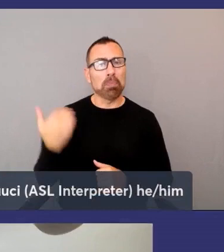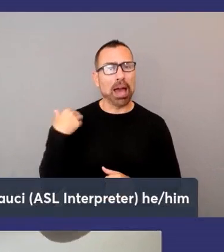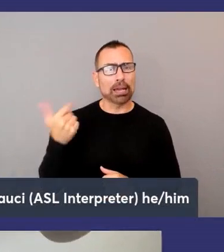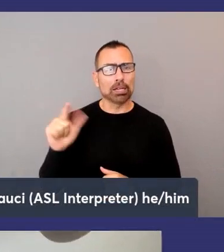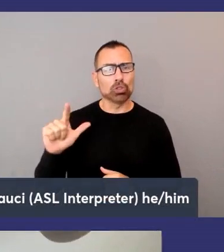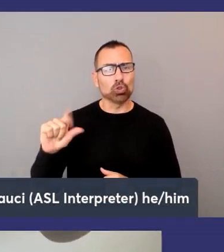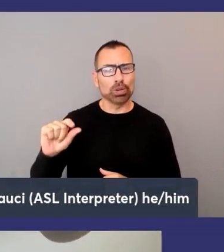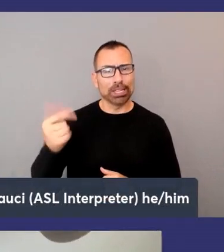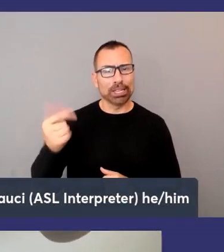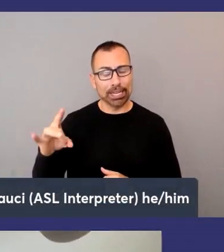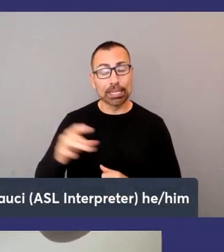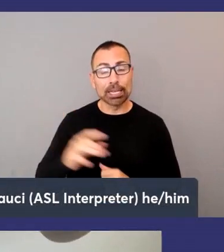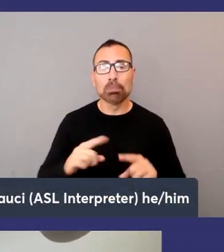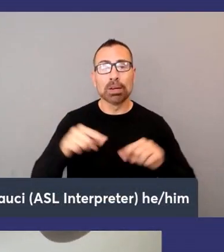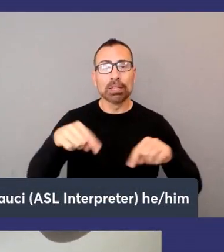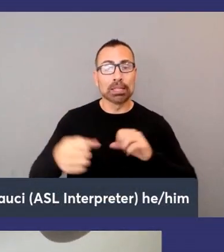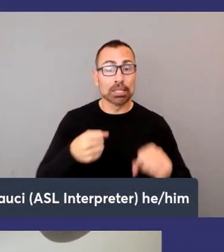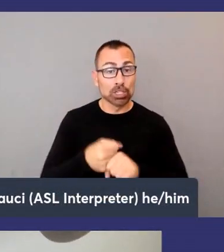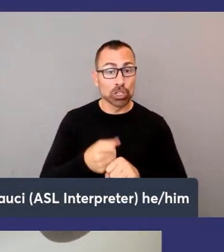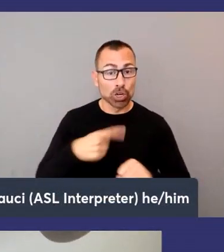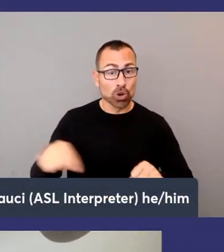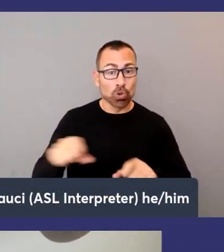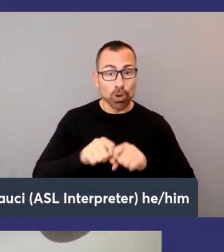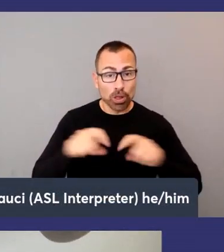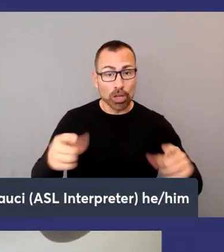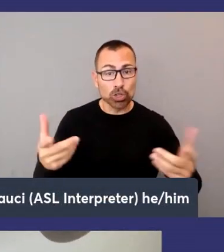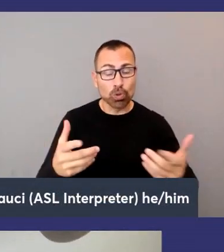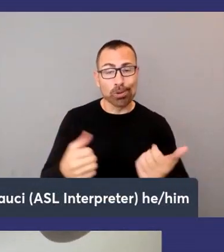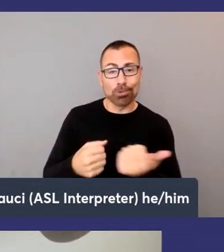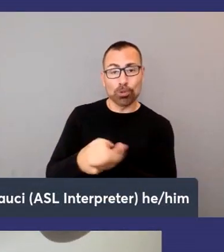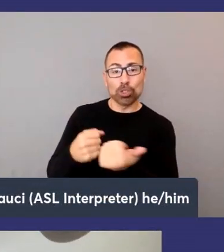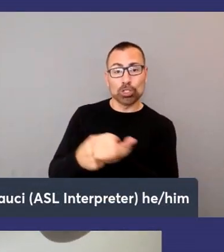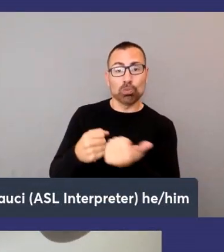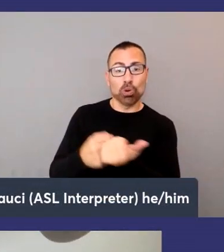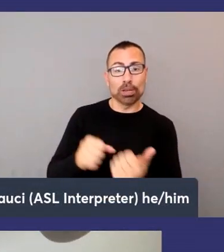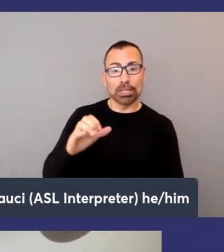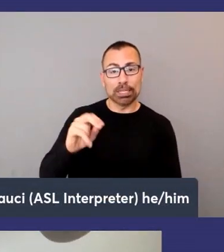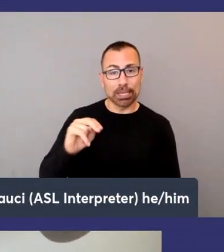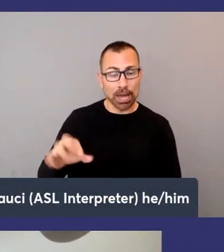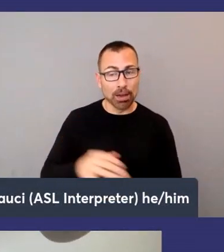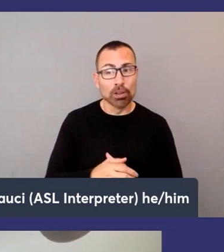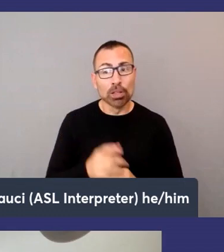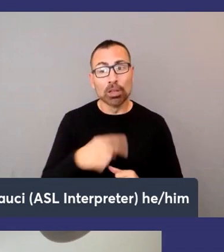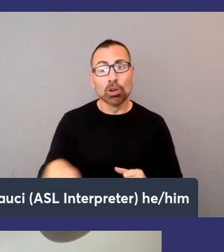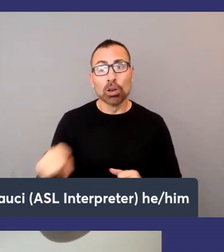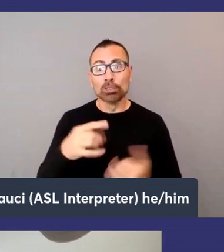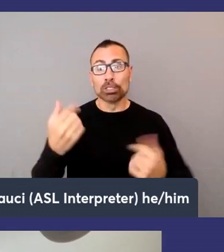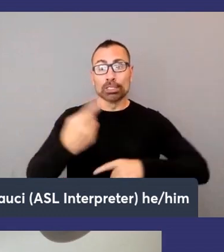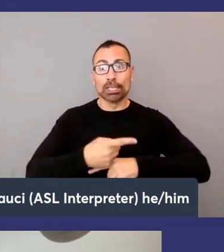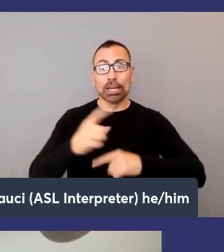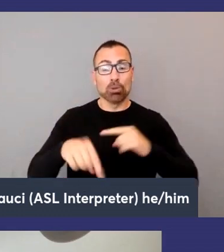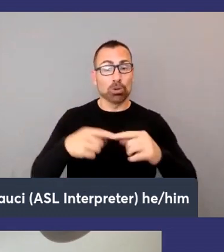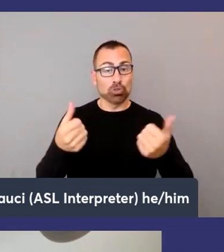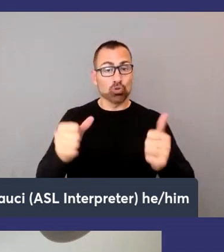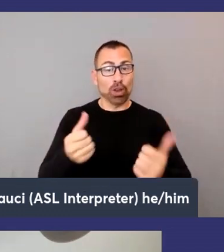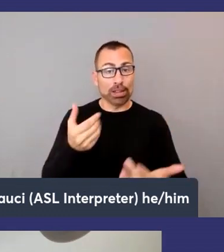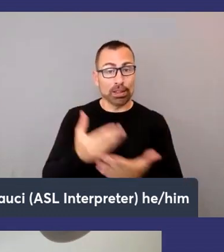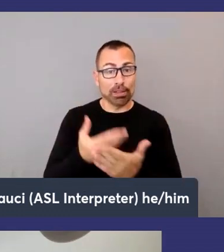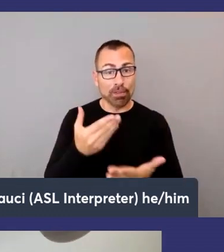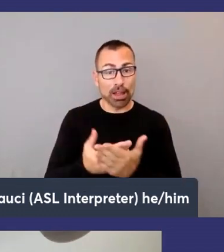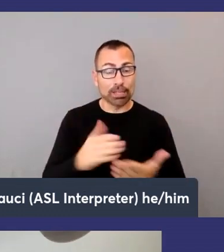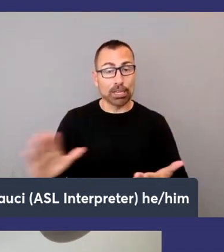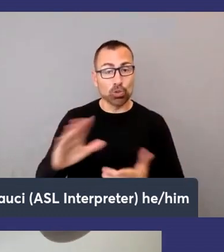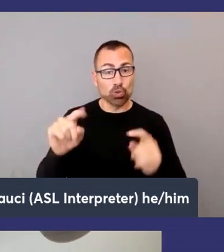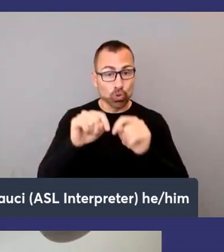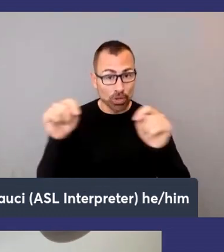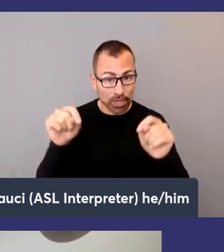is we're supporting the CFN Linter tool in your SAM CLI. So today, when you're trying to validate your SAM templates, you